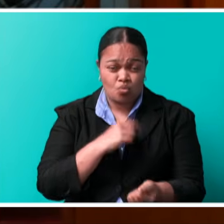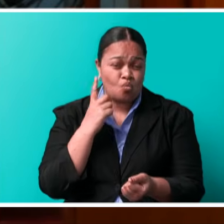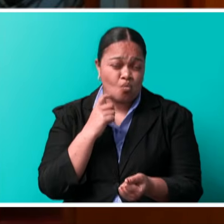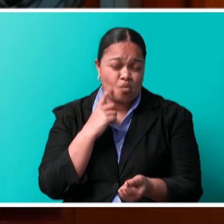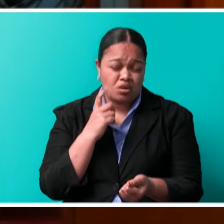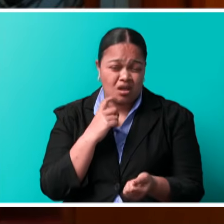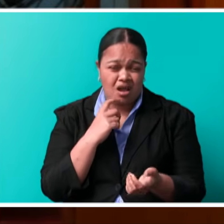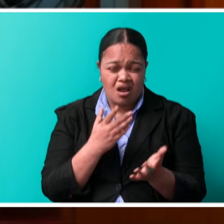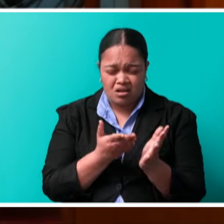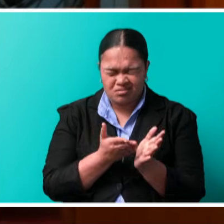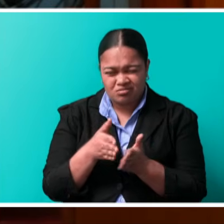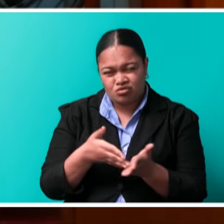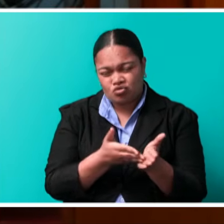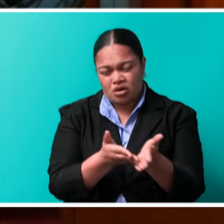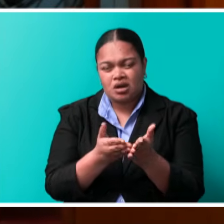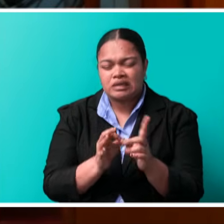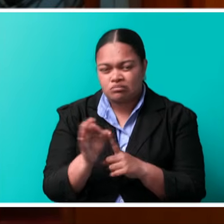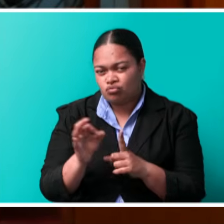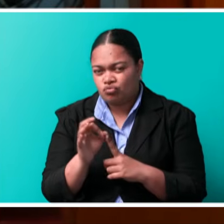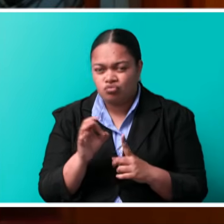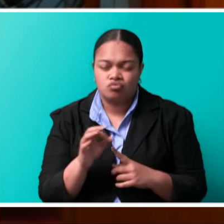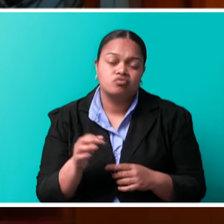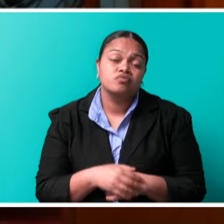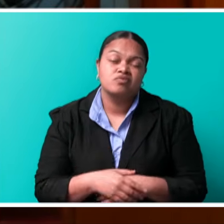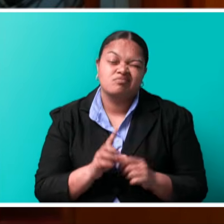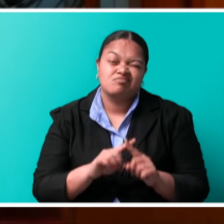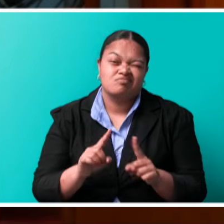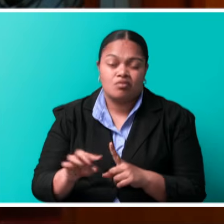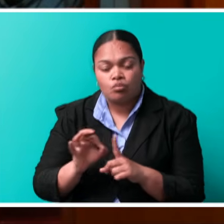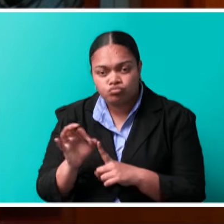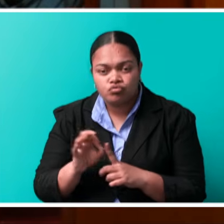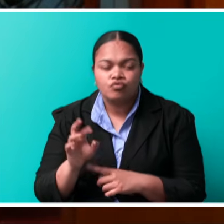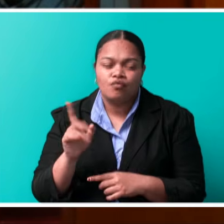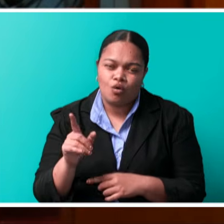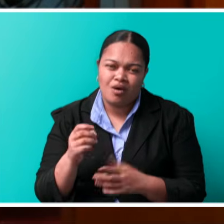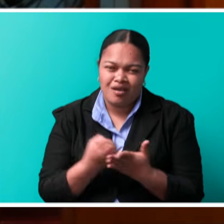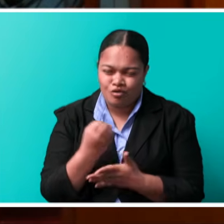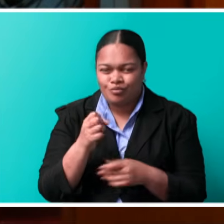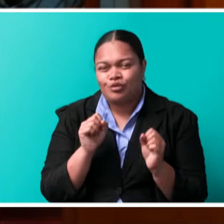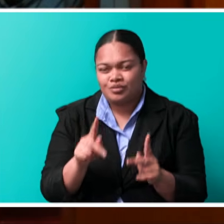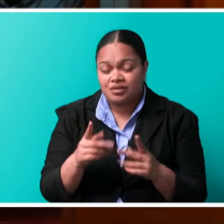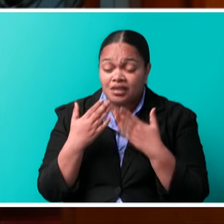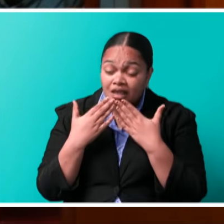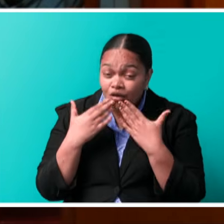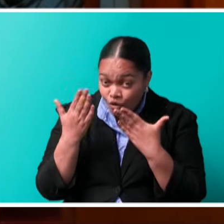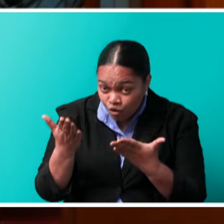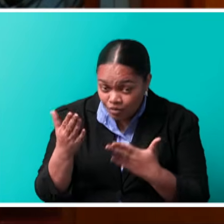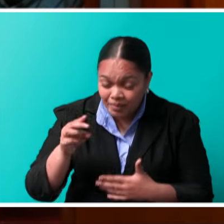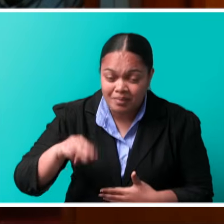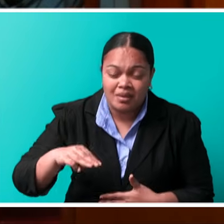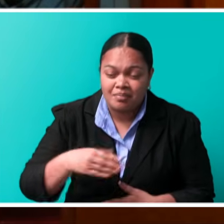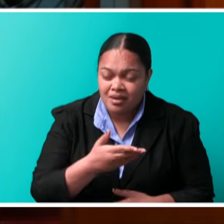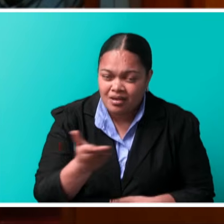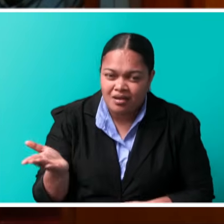sugar sector, and improving rural economic opportunities. I thank the honorable members of the